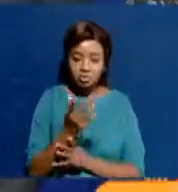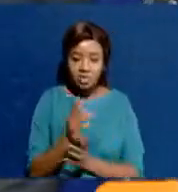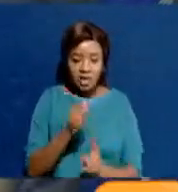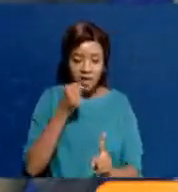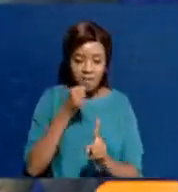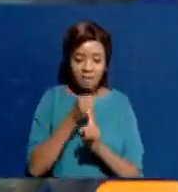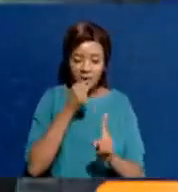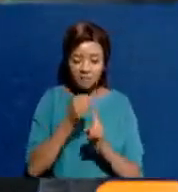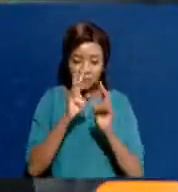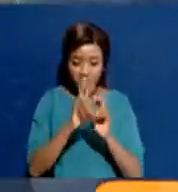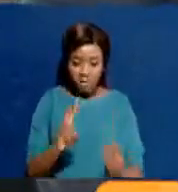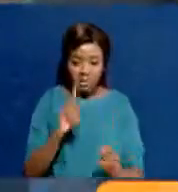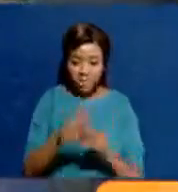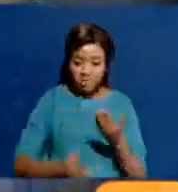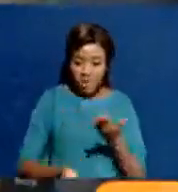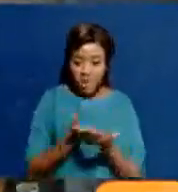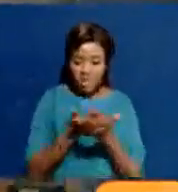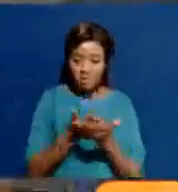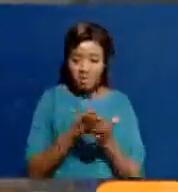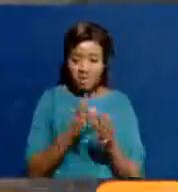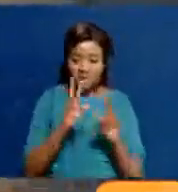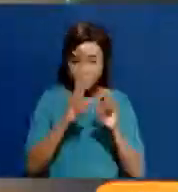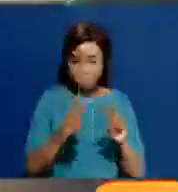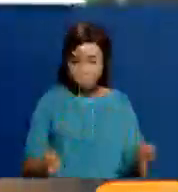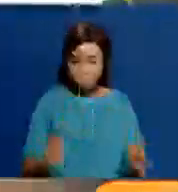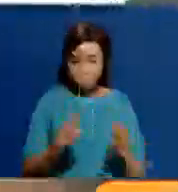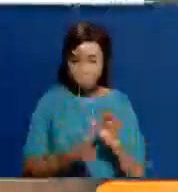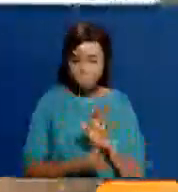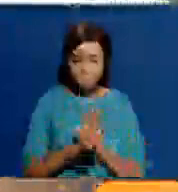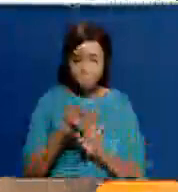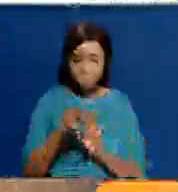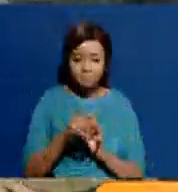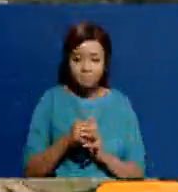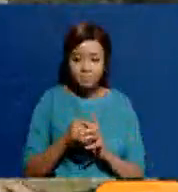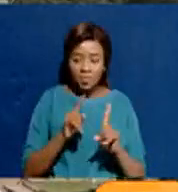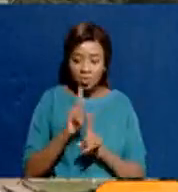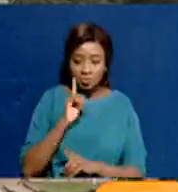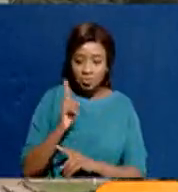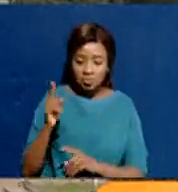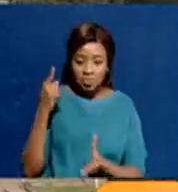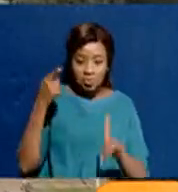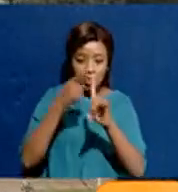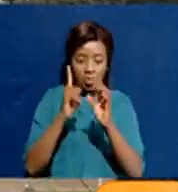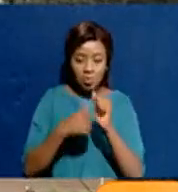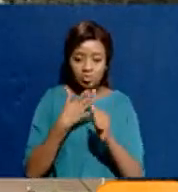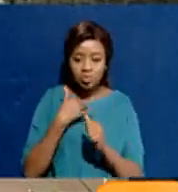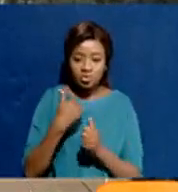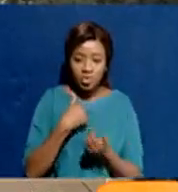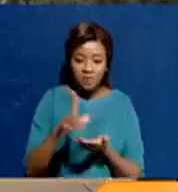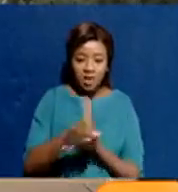shape the future of the African research and evaluation landscape. Research Spring aims to build a robust,